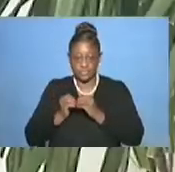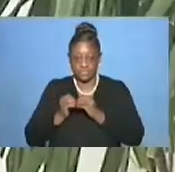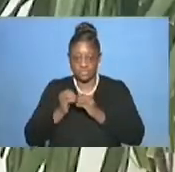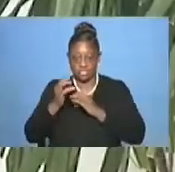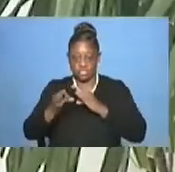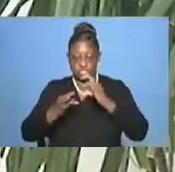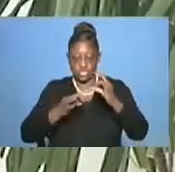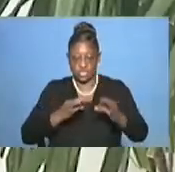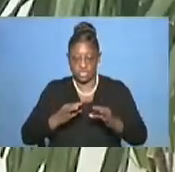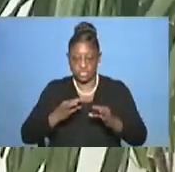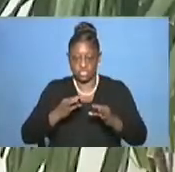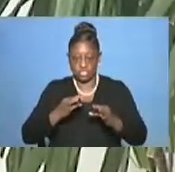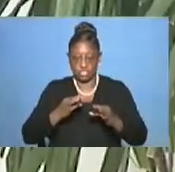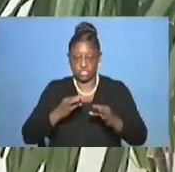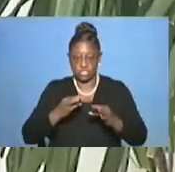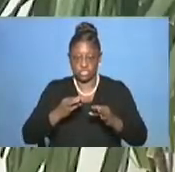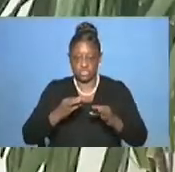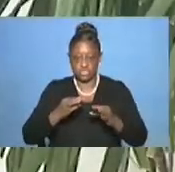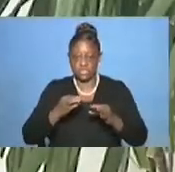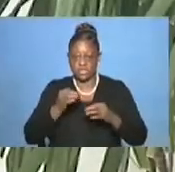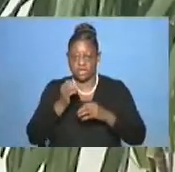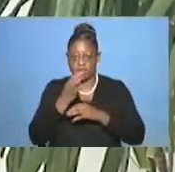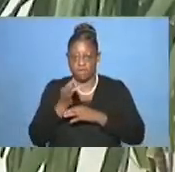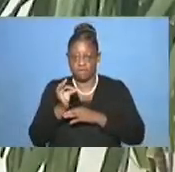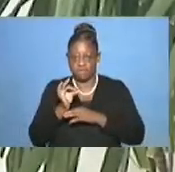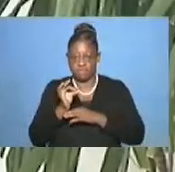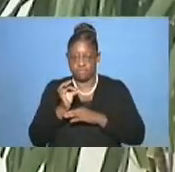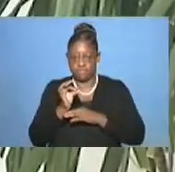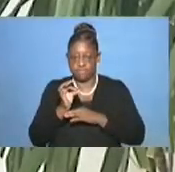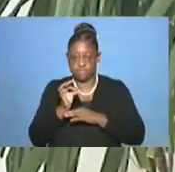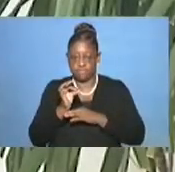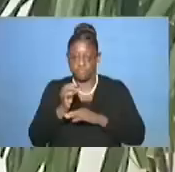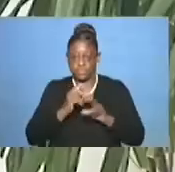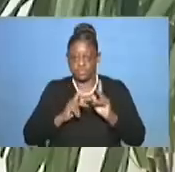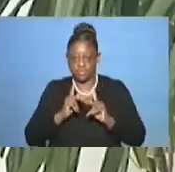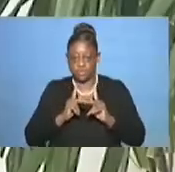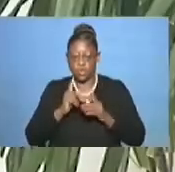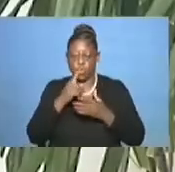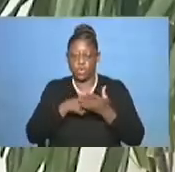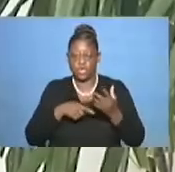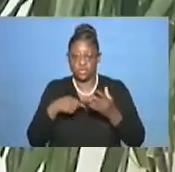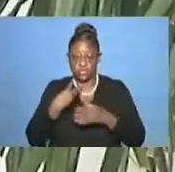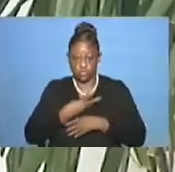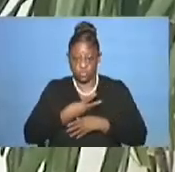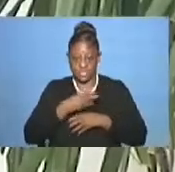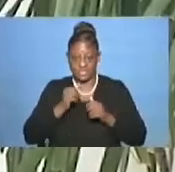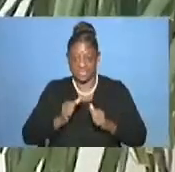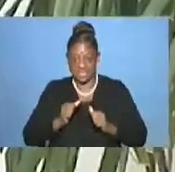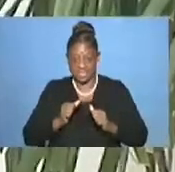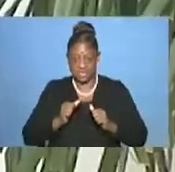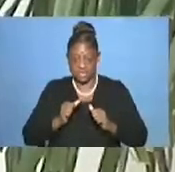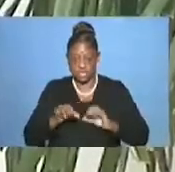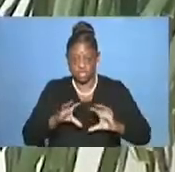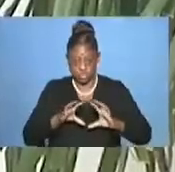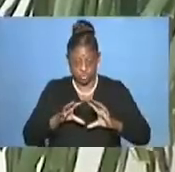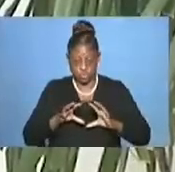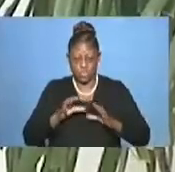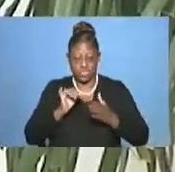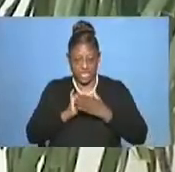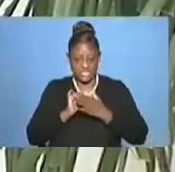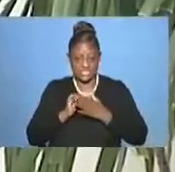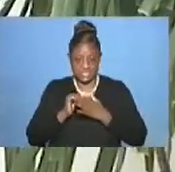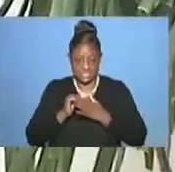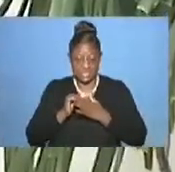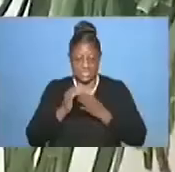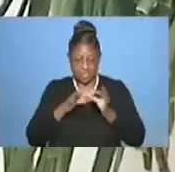of views and knowing exactly what we can do, but because that's very important. I know